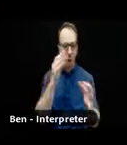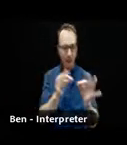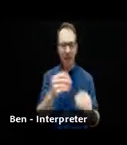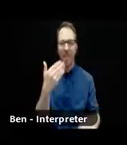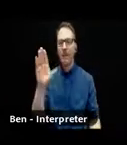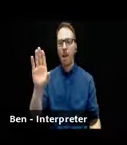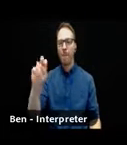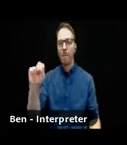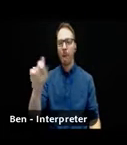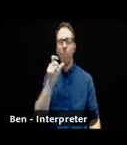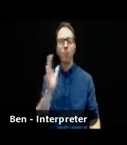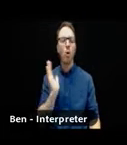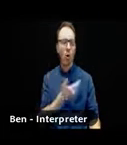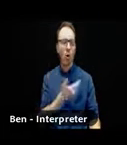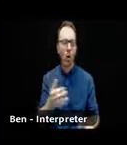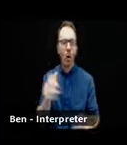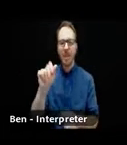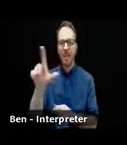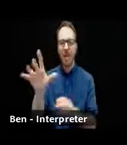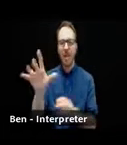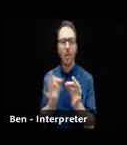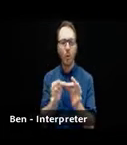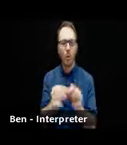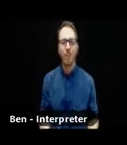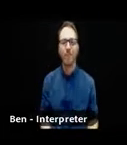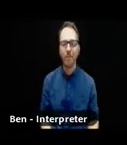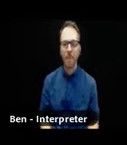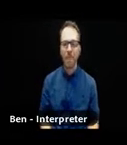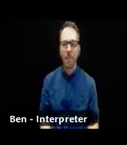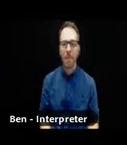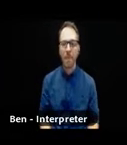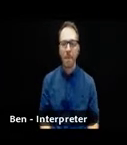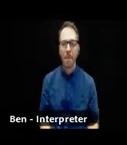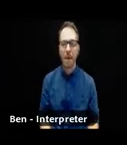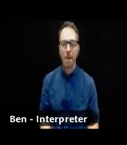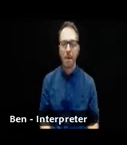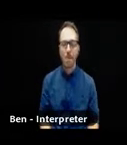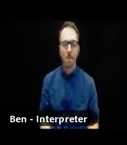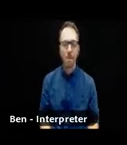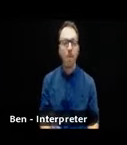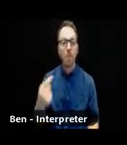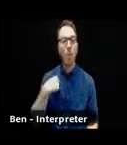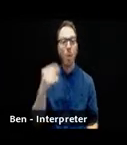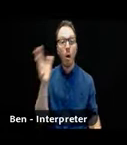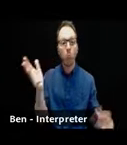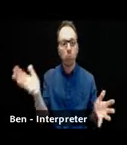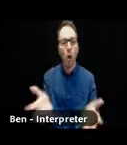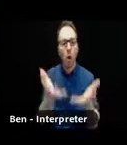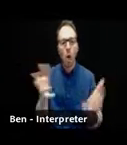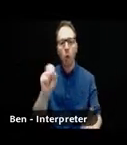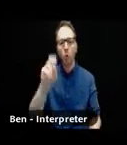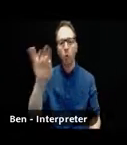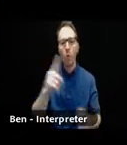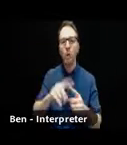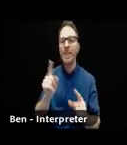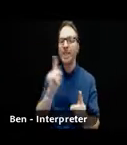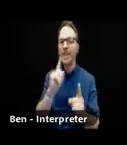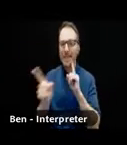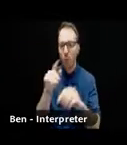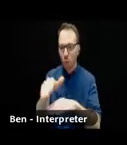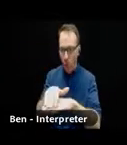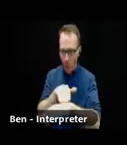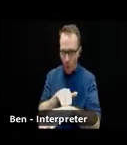who is doing the ASL interpretation. And we're going to encourage Sujatha to speak slowly